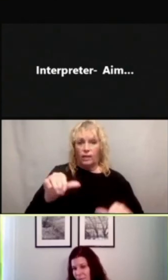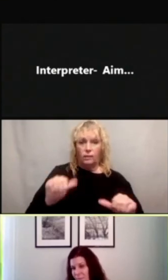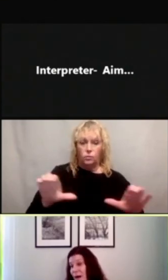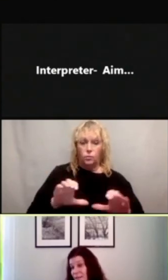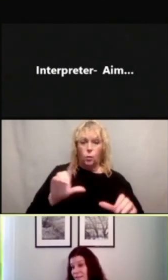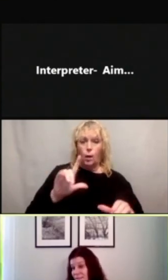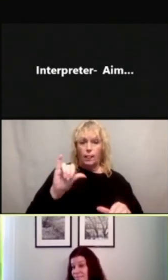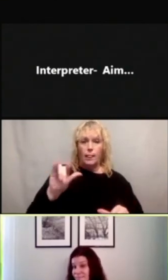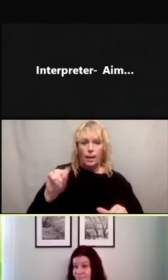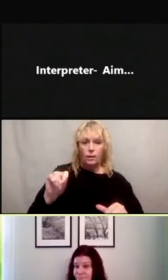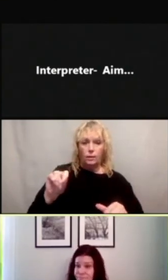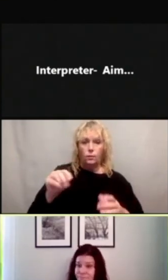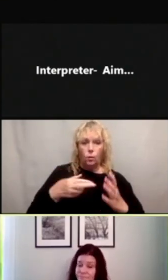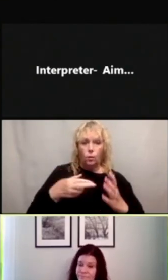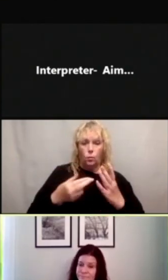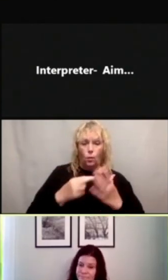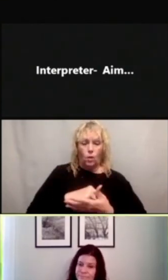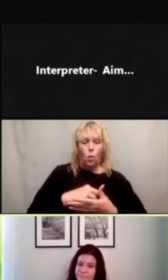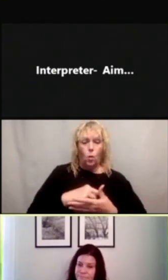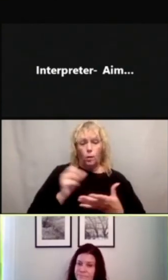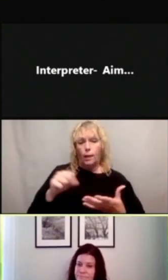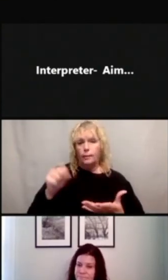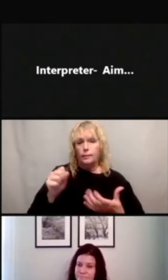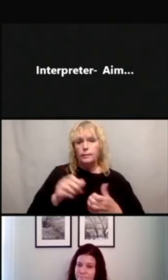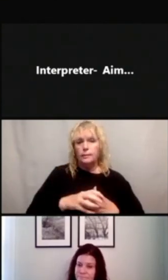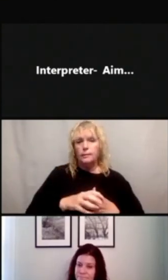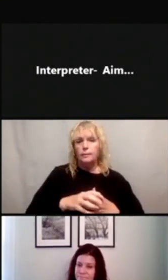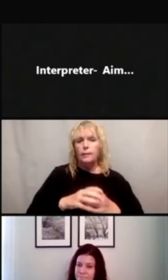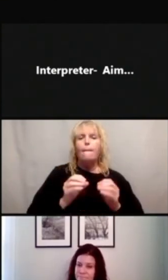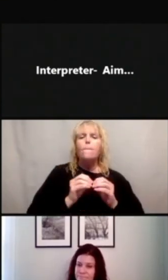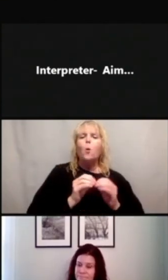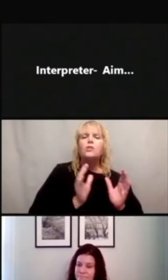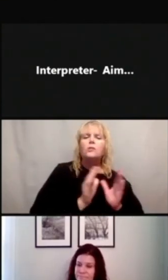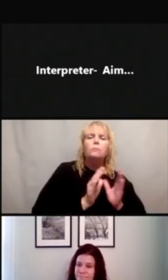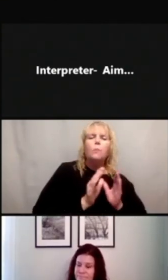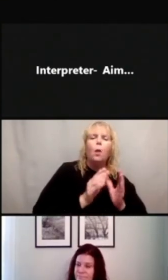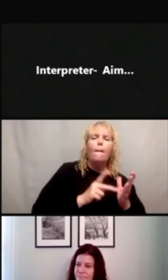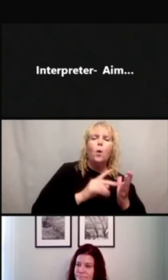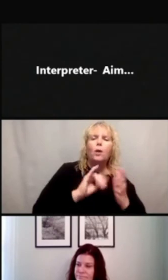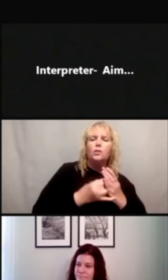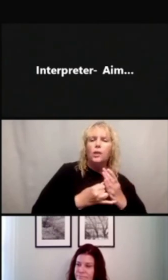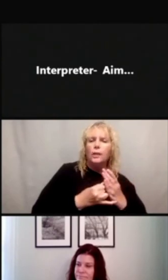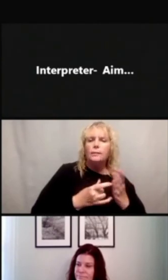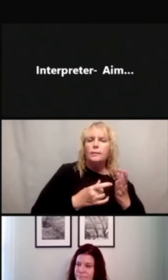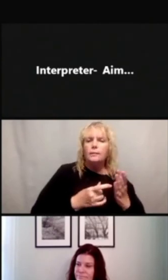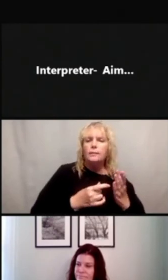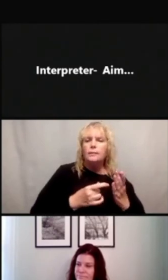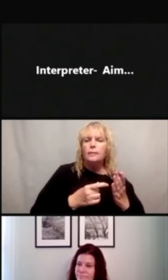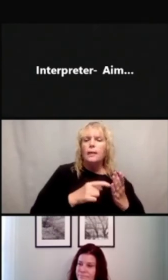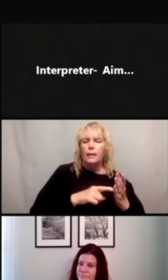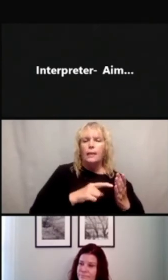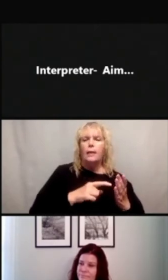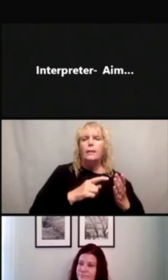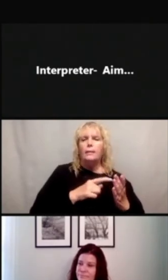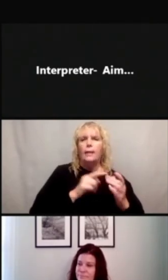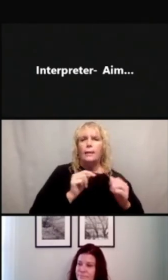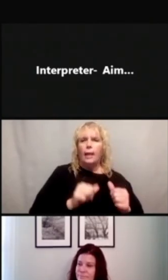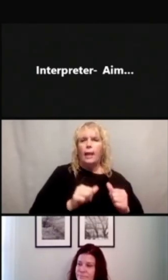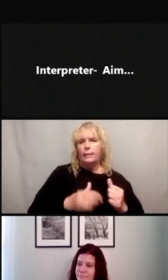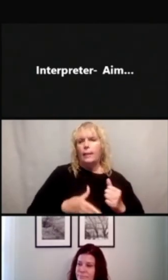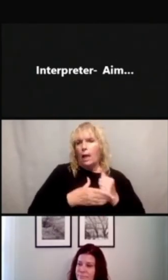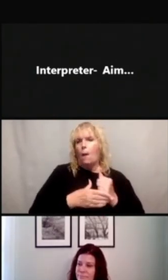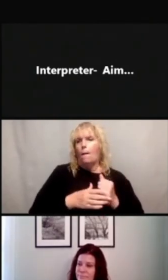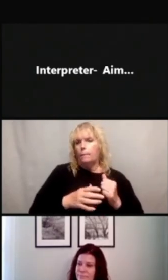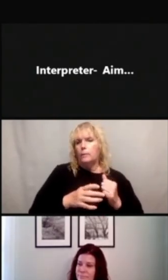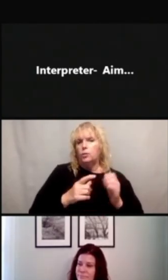of in different pockets. Yeah, smaller projects that taken collectively, really do point in a certain direction around the